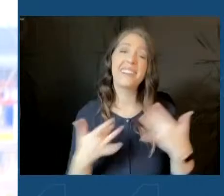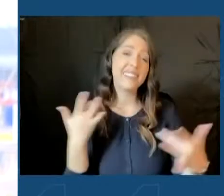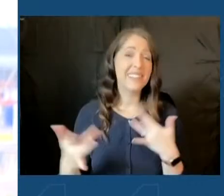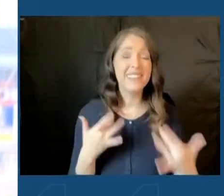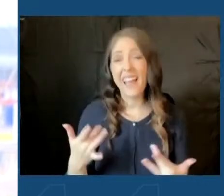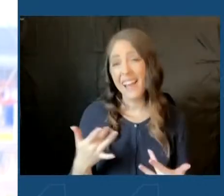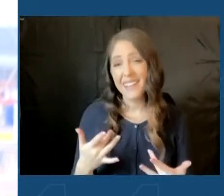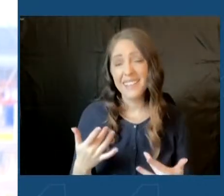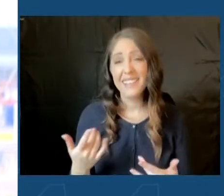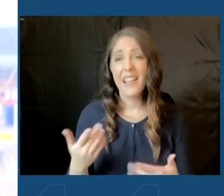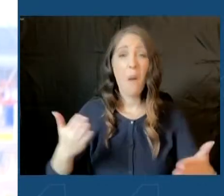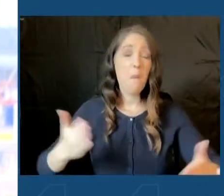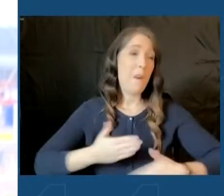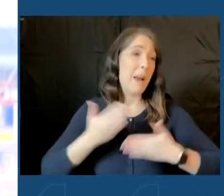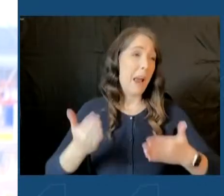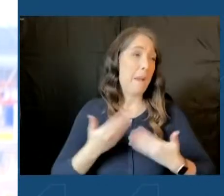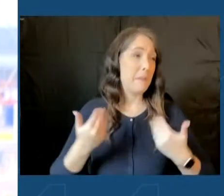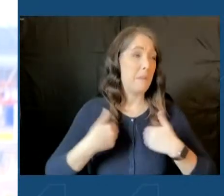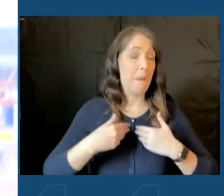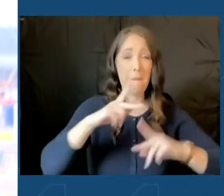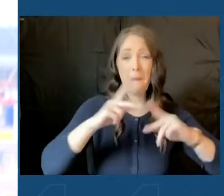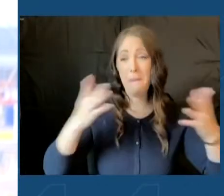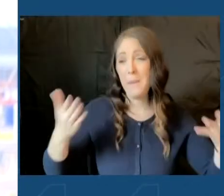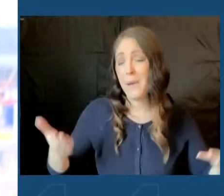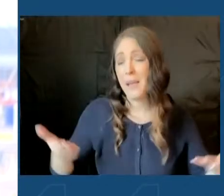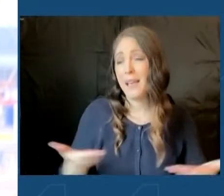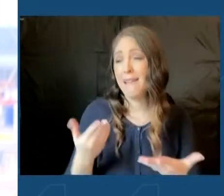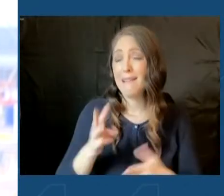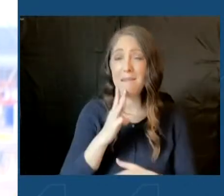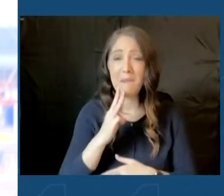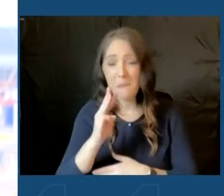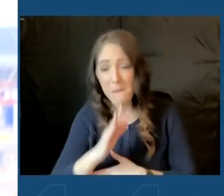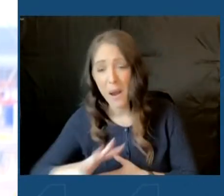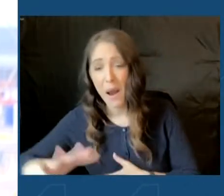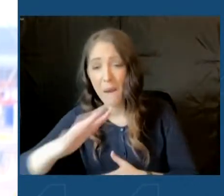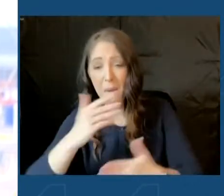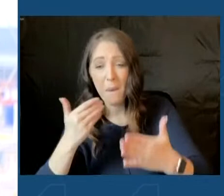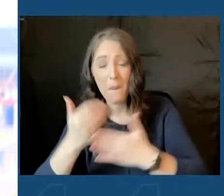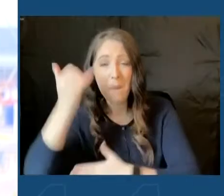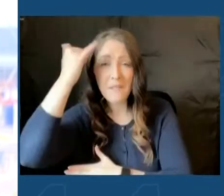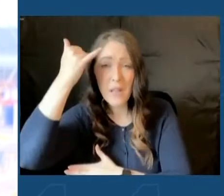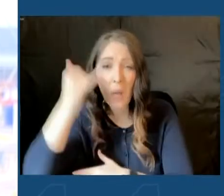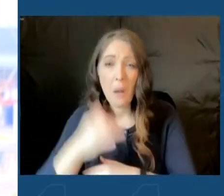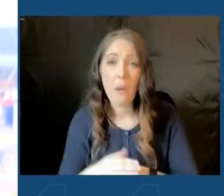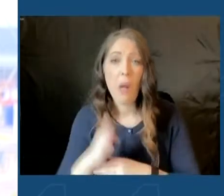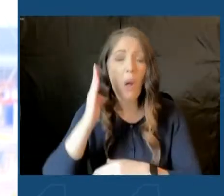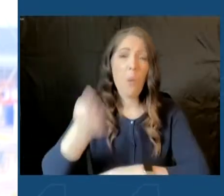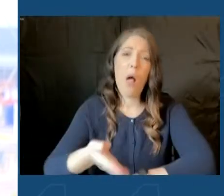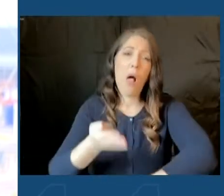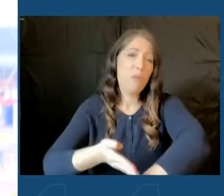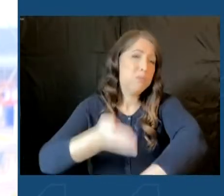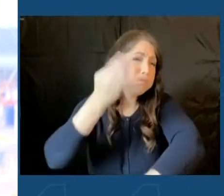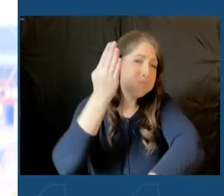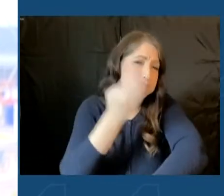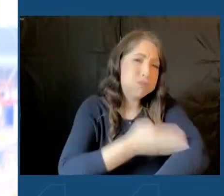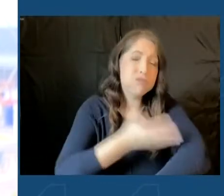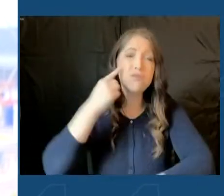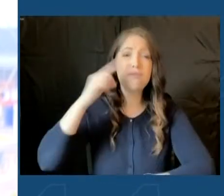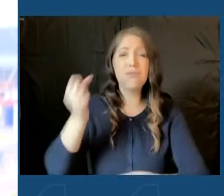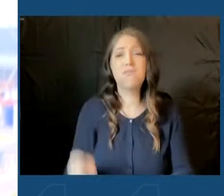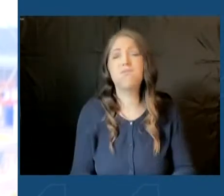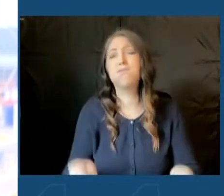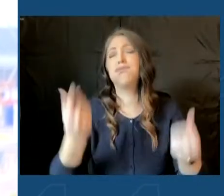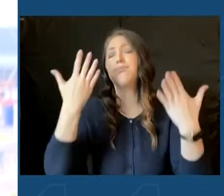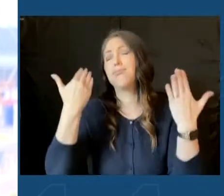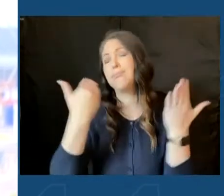on the waterfront in Buffalo. These improvements are going to improve this site for the hundreds of thousands of visitors that come to this destination